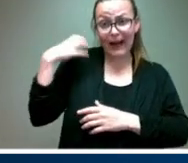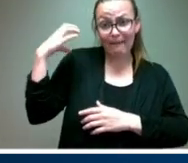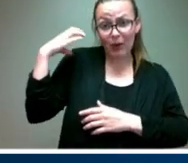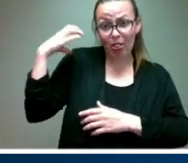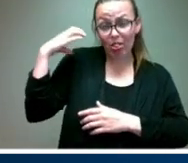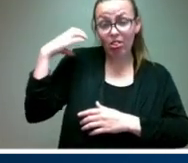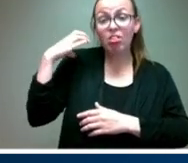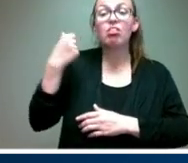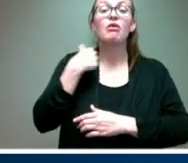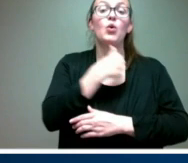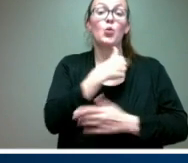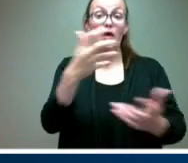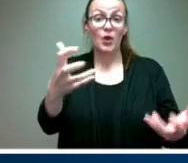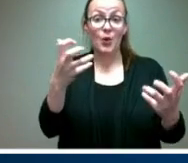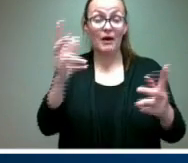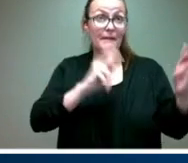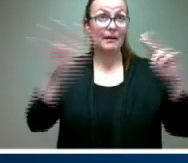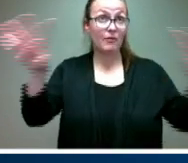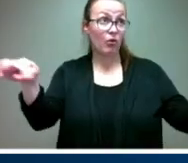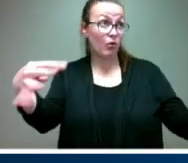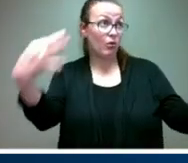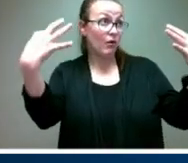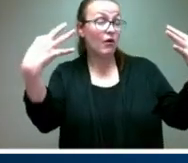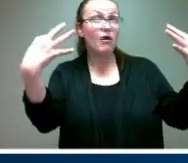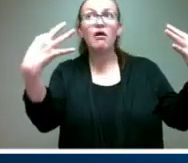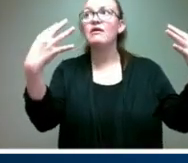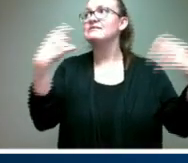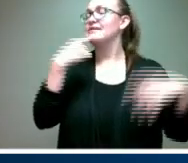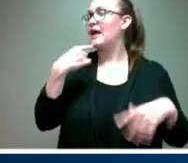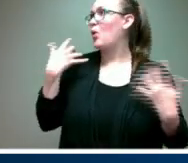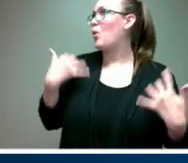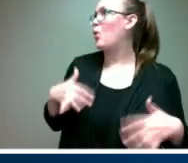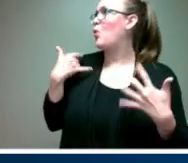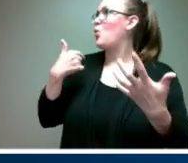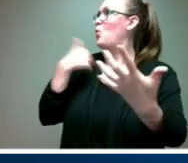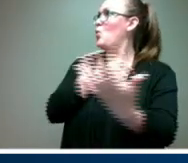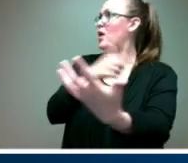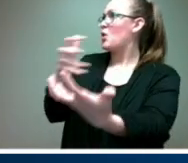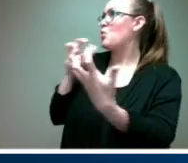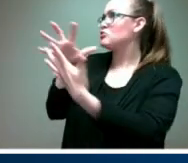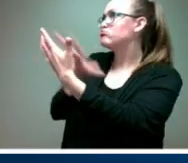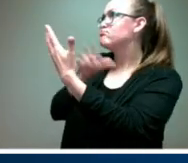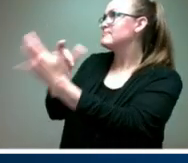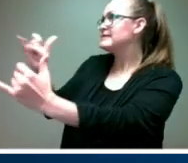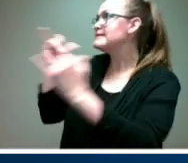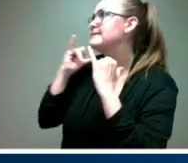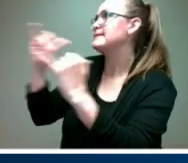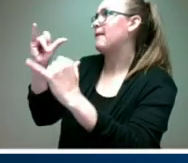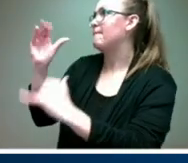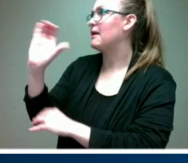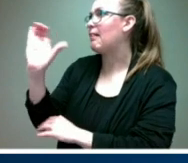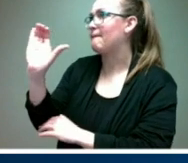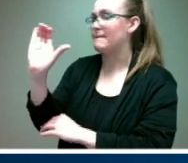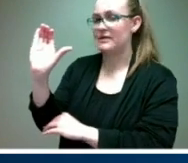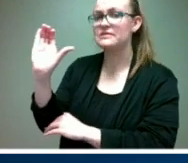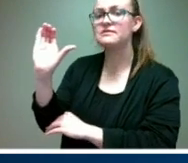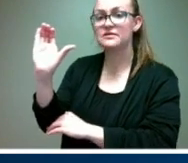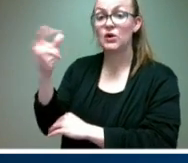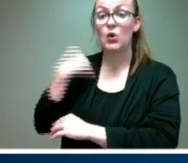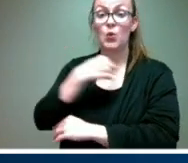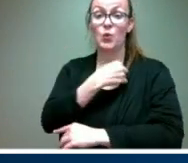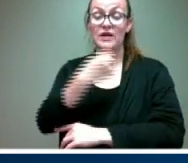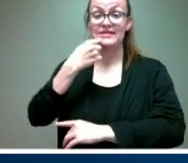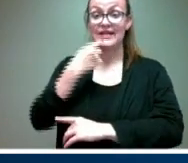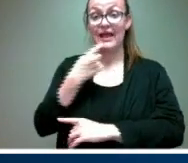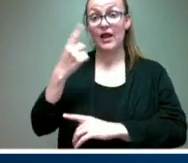did it together. So when we say one Columbus, we really have to put some true meaning behind and show people exactly